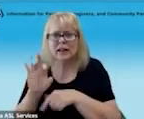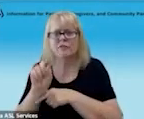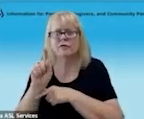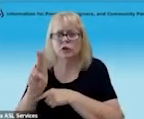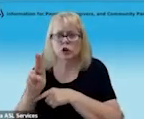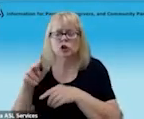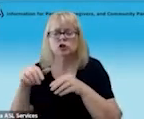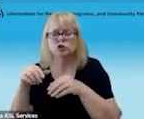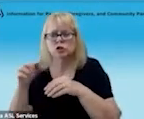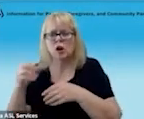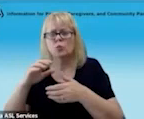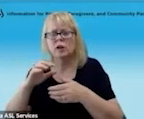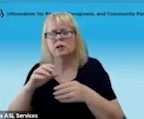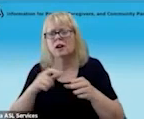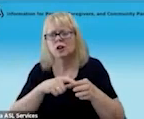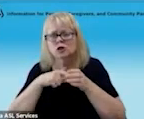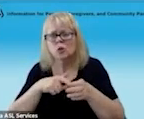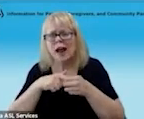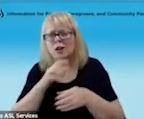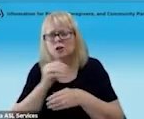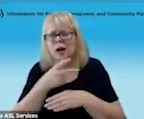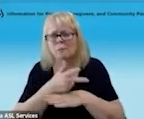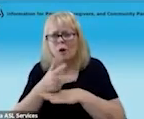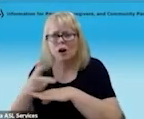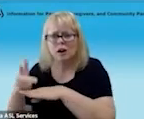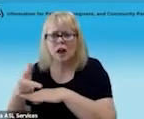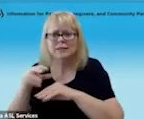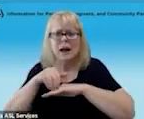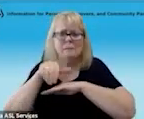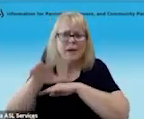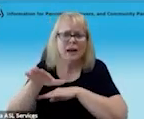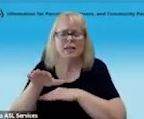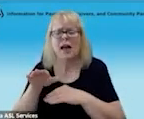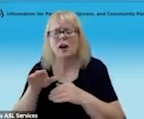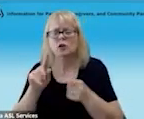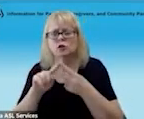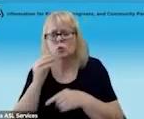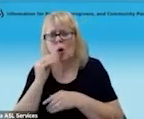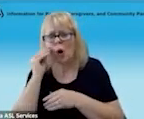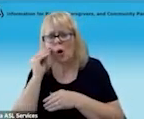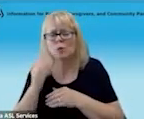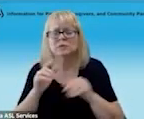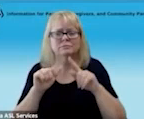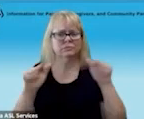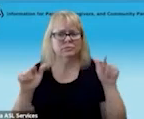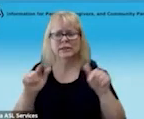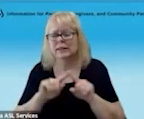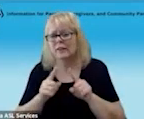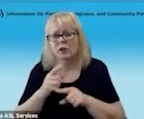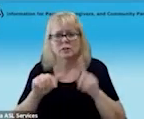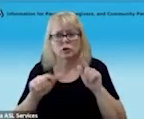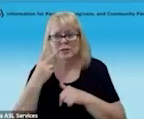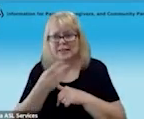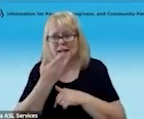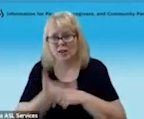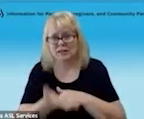it up when COVID hit. Got super creative with parking lots. So we were doing vaccines and COVID testing, flu shots out of trailers,